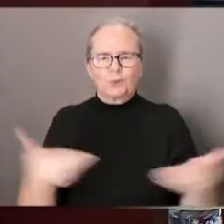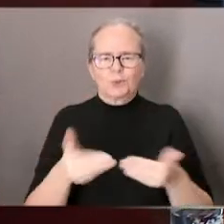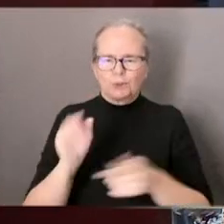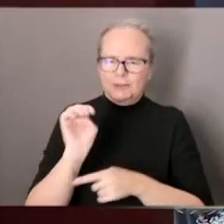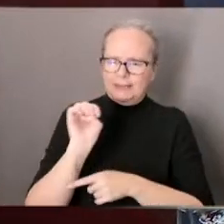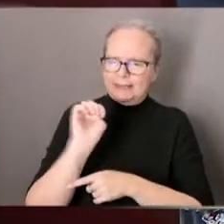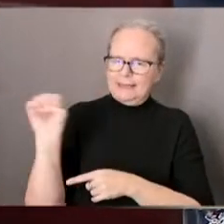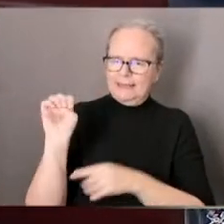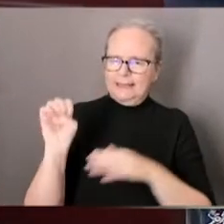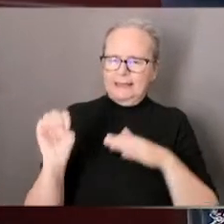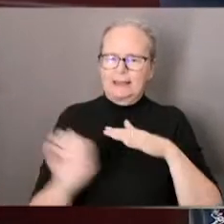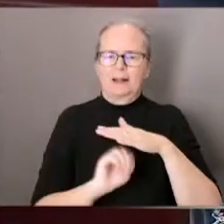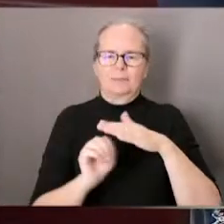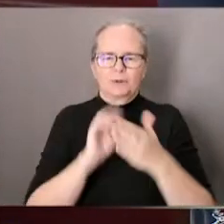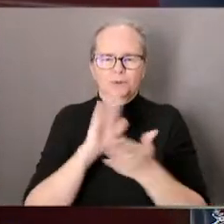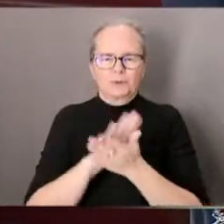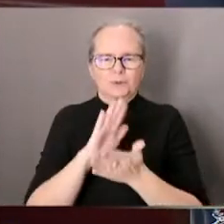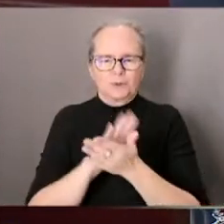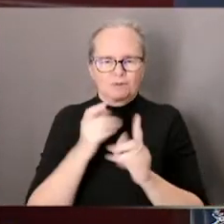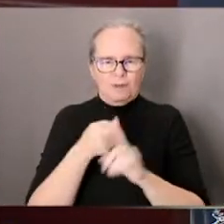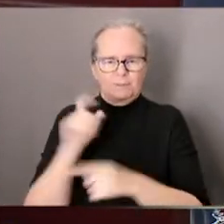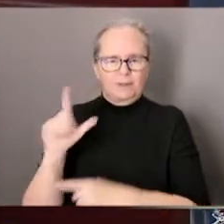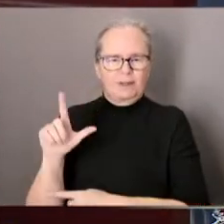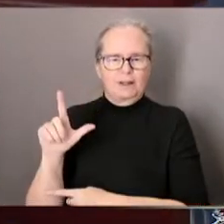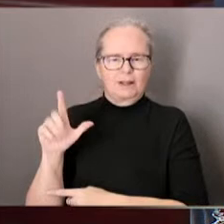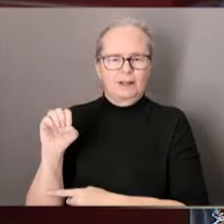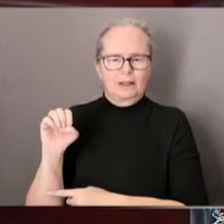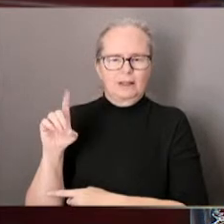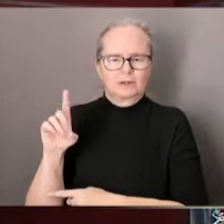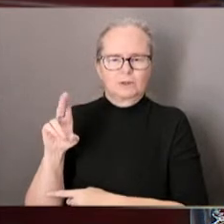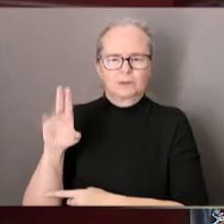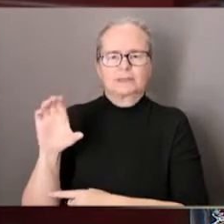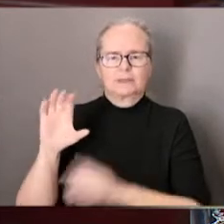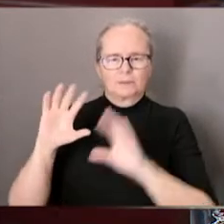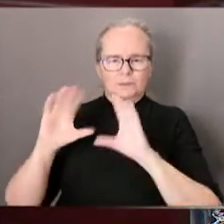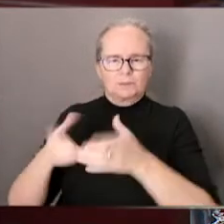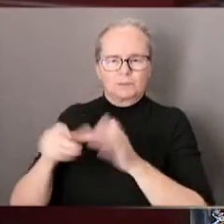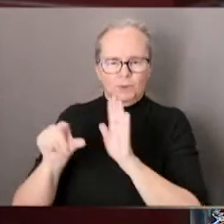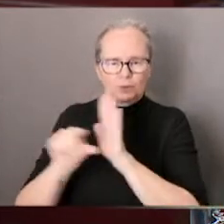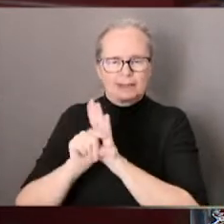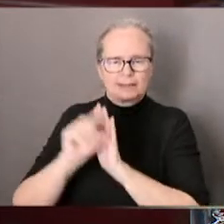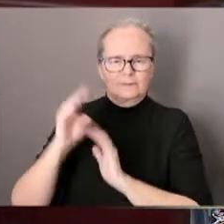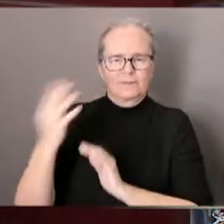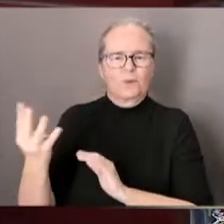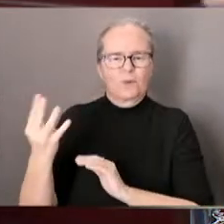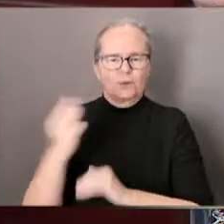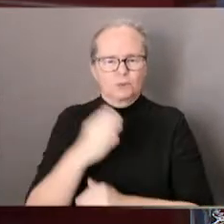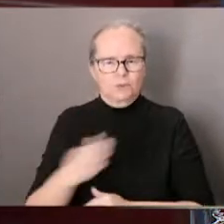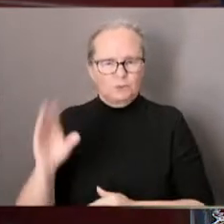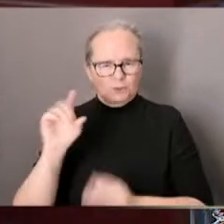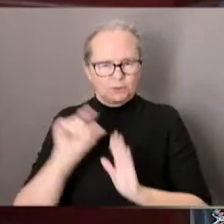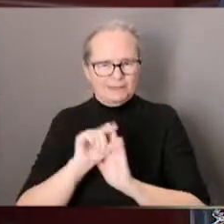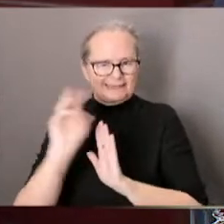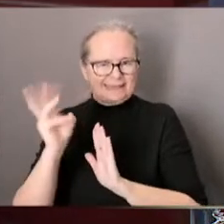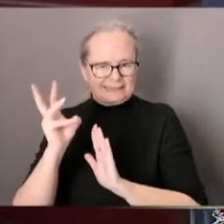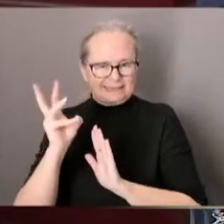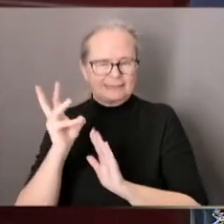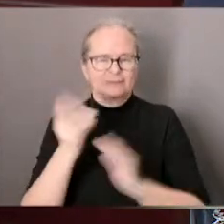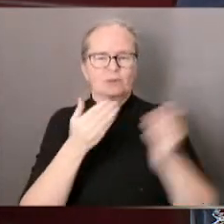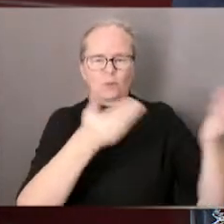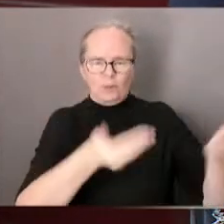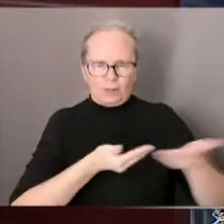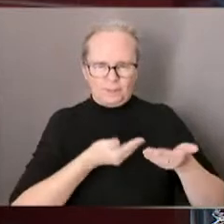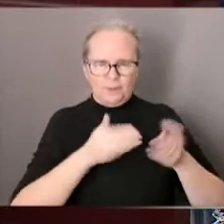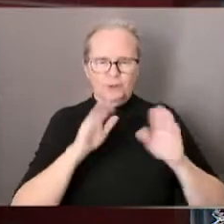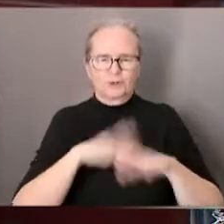today from grades four to six and their teachers as well welcome to the assembly uh we all rise please and receive the warm